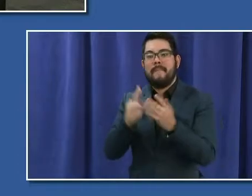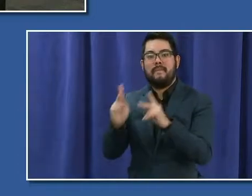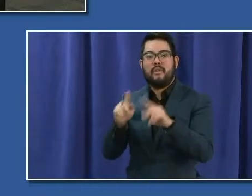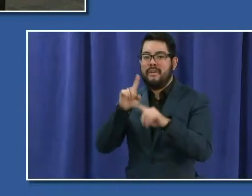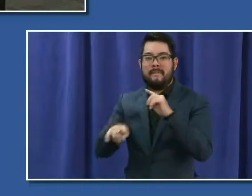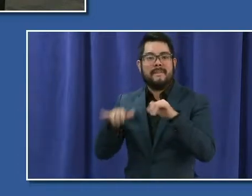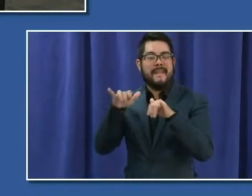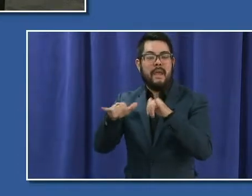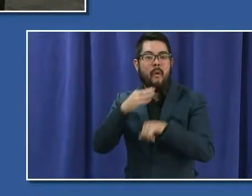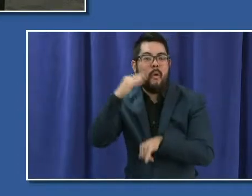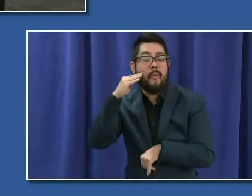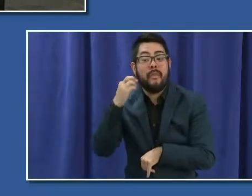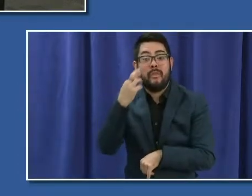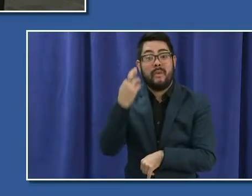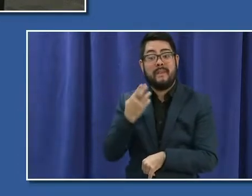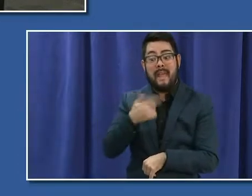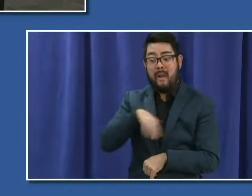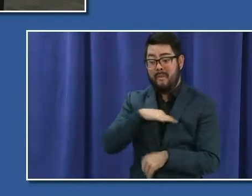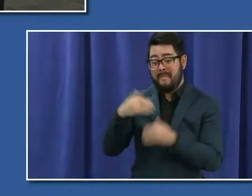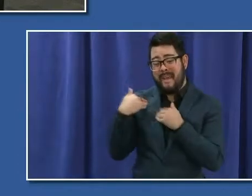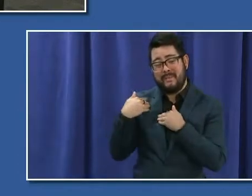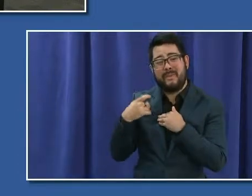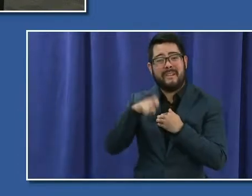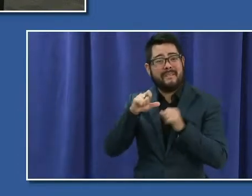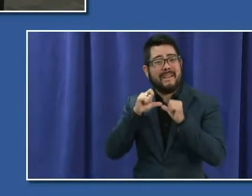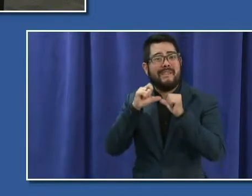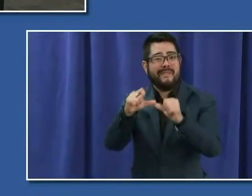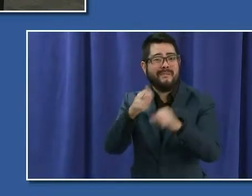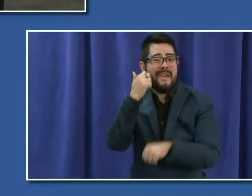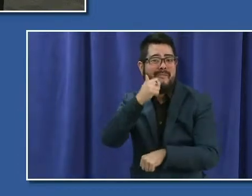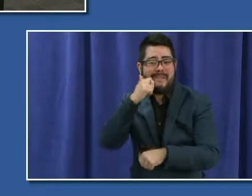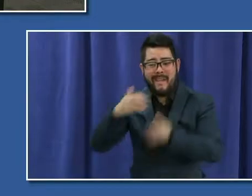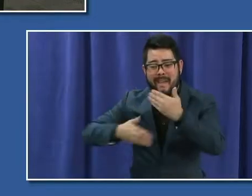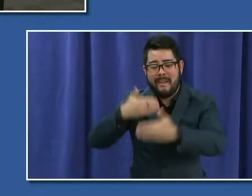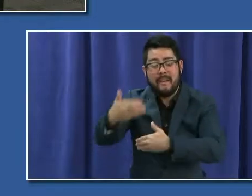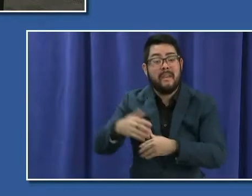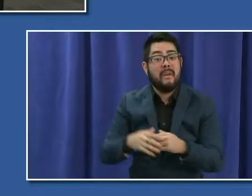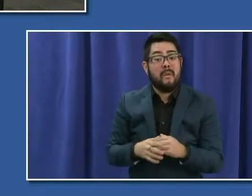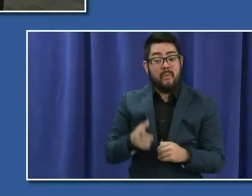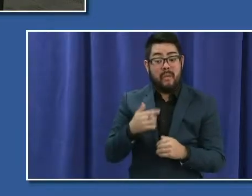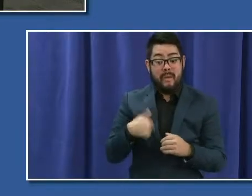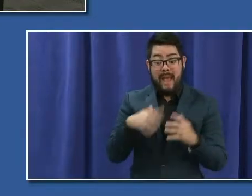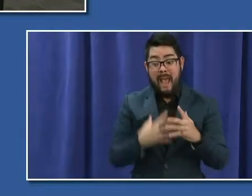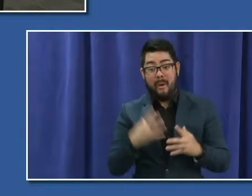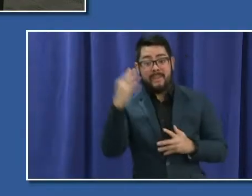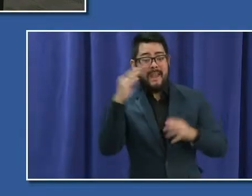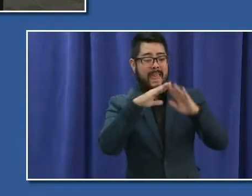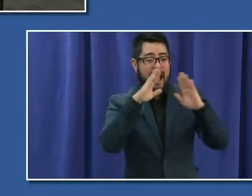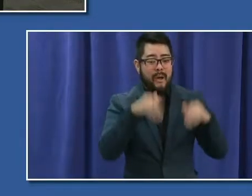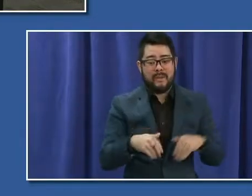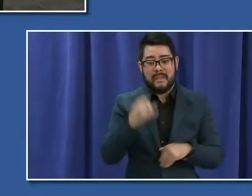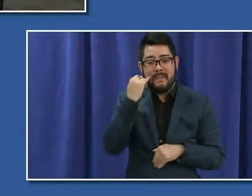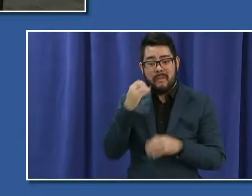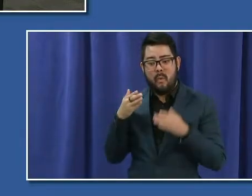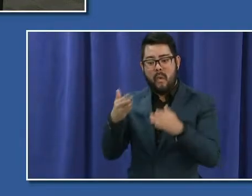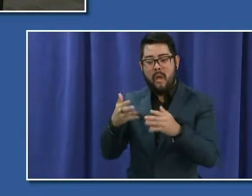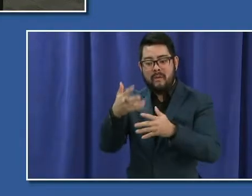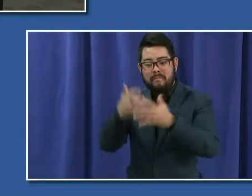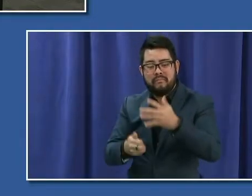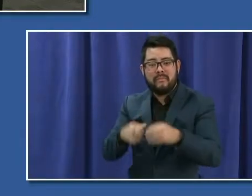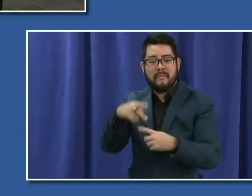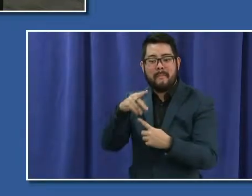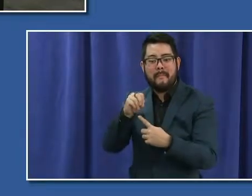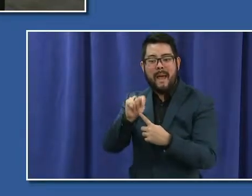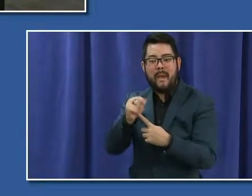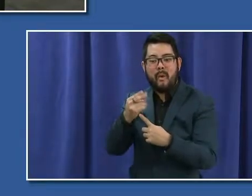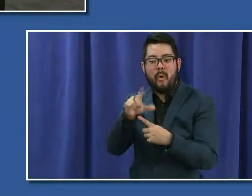doing the work that we do every day. And so by being out in the streets, continuing to fill potholes, continuing to make sure that curb and